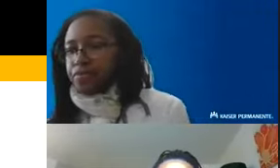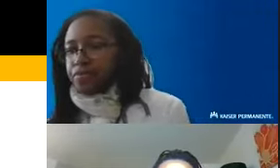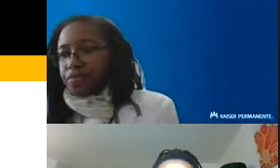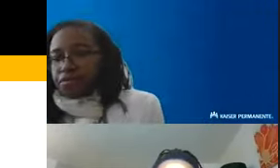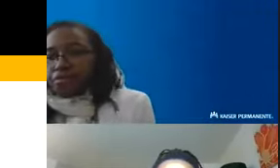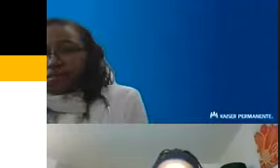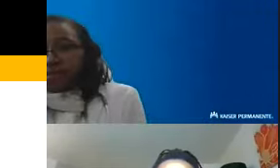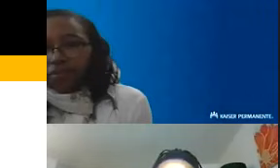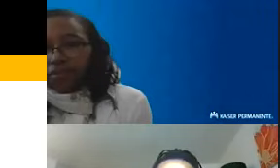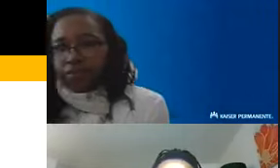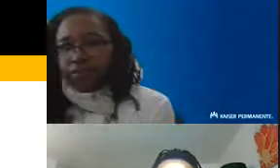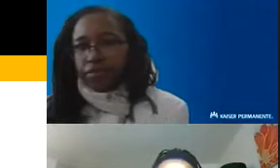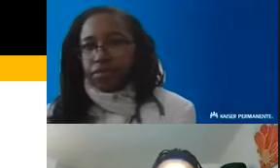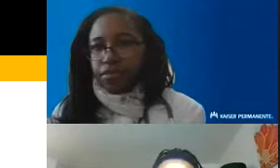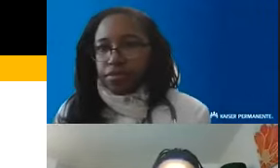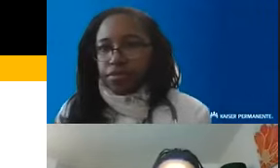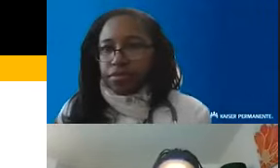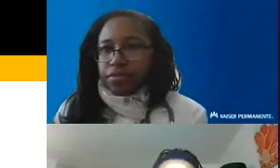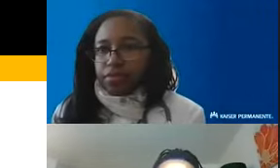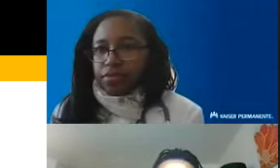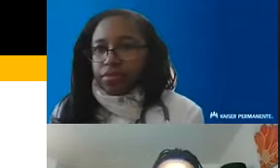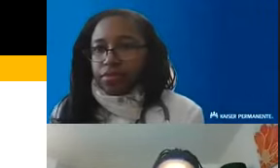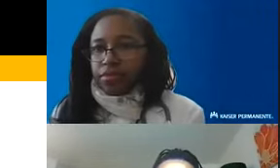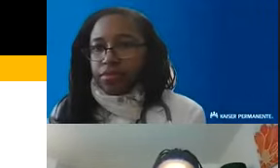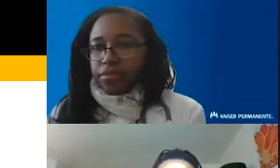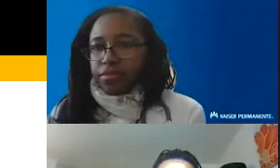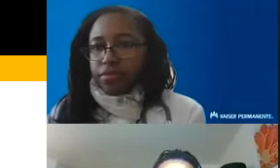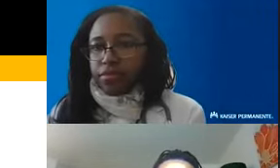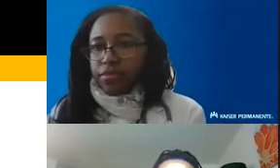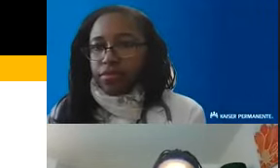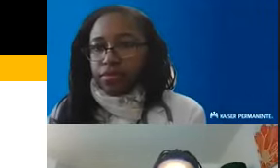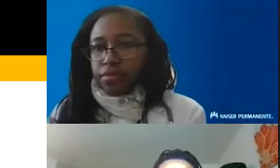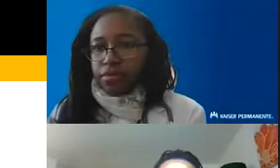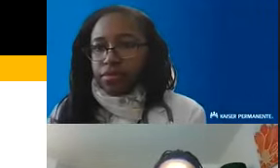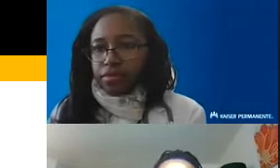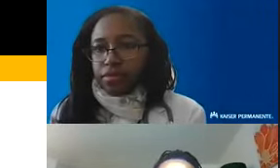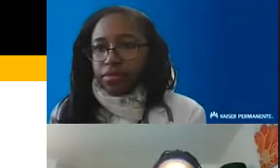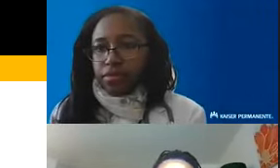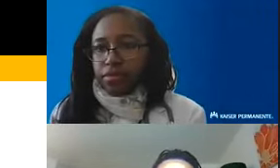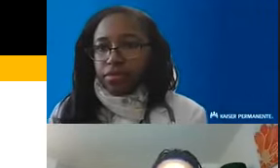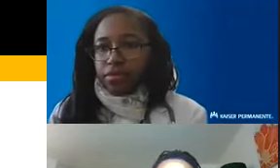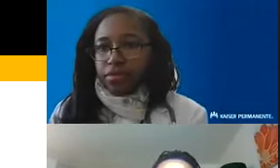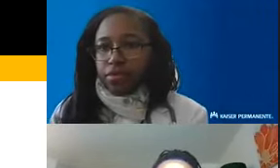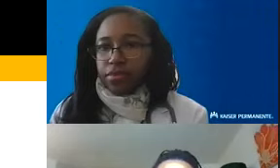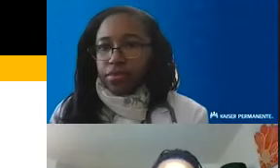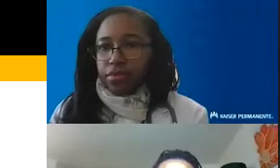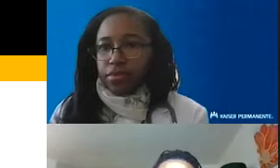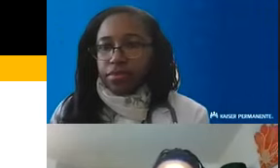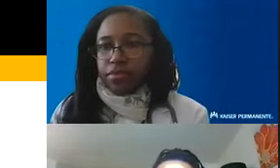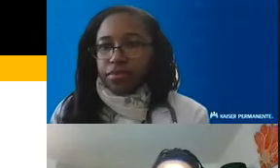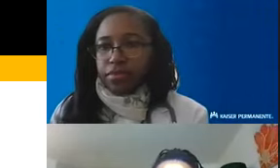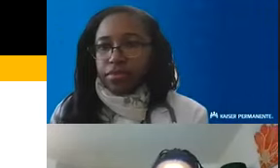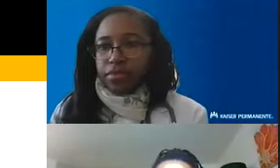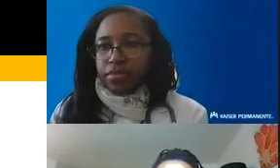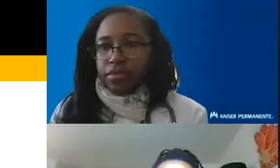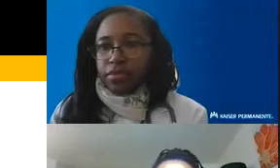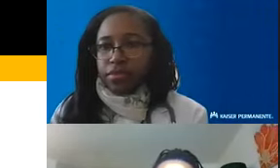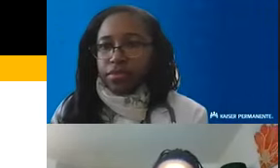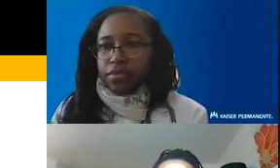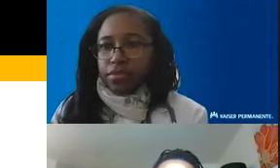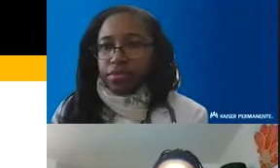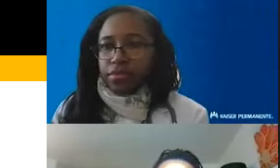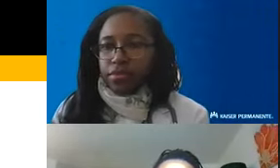a COVID vaccine. So sometimes we don't take the time to like clearly listen and have them articulate their thought process, and we get kind of frustrated. And